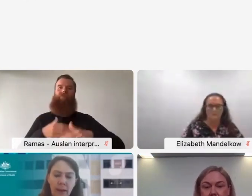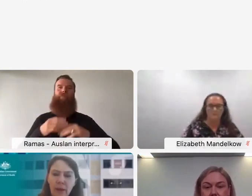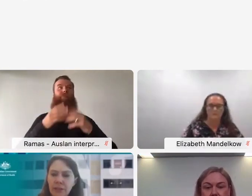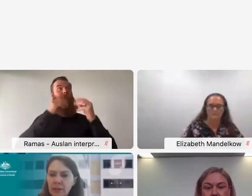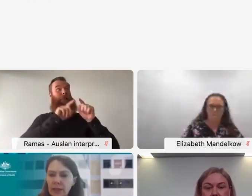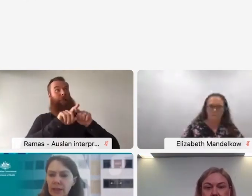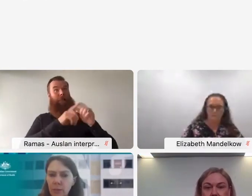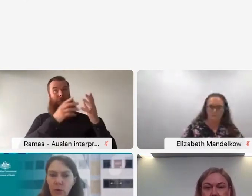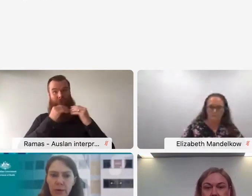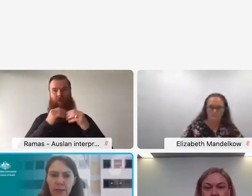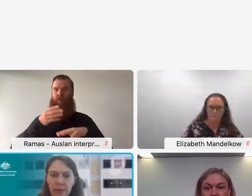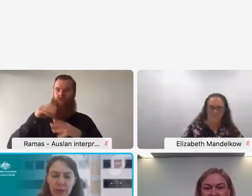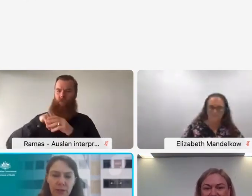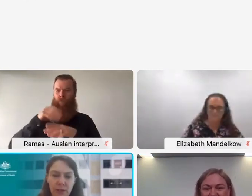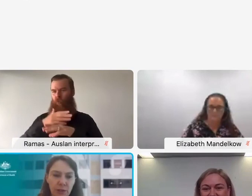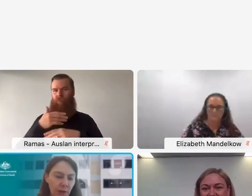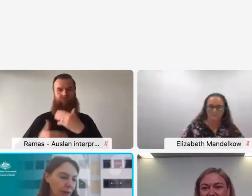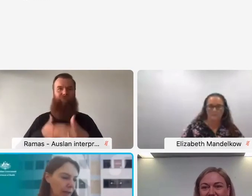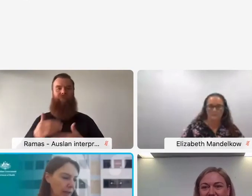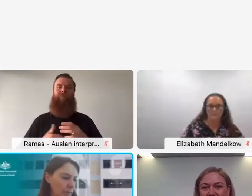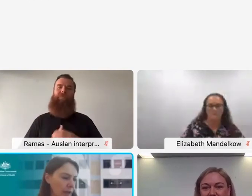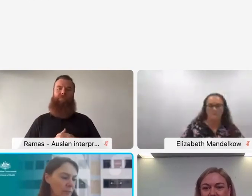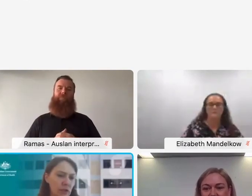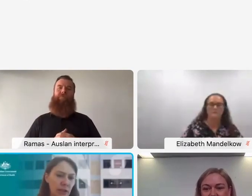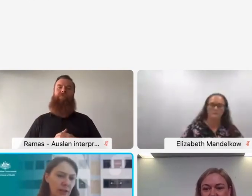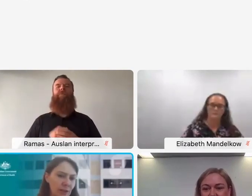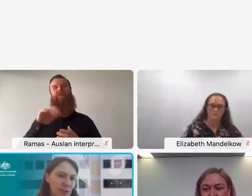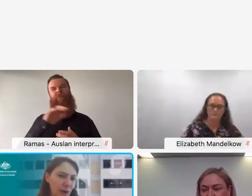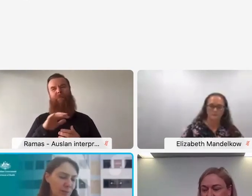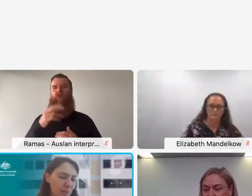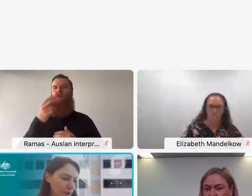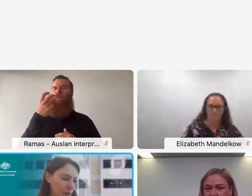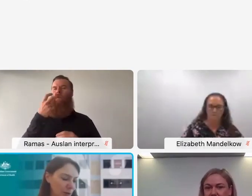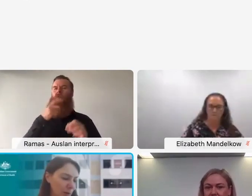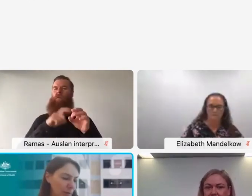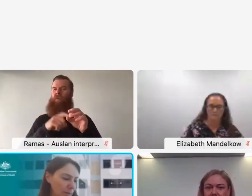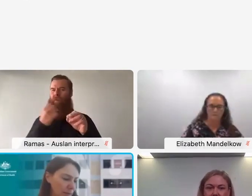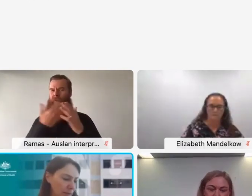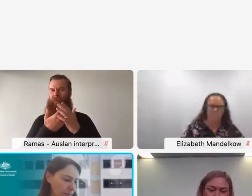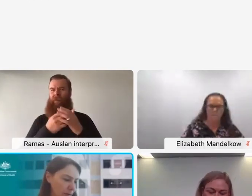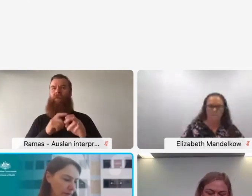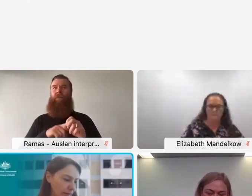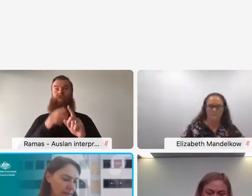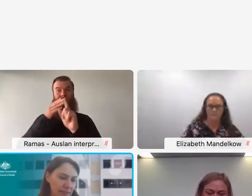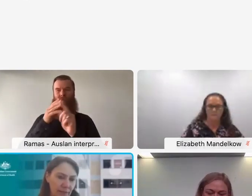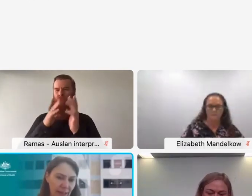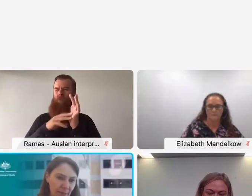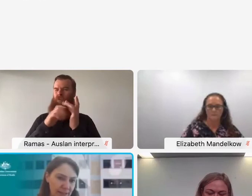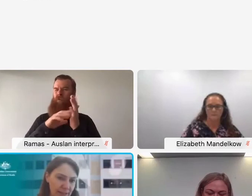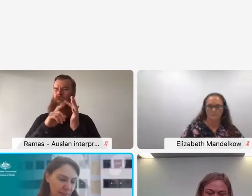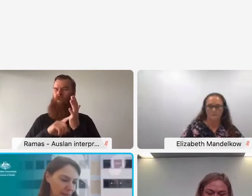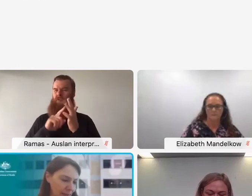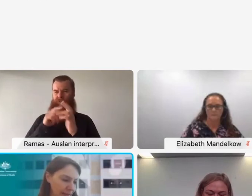Okay, I've just got a couple more questions to go. Michelle, this might be one for you, and it might be a bit beyond the Pacific